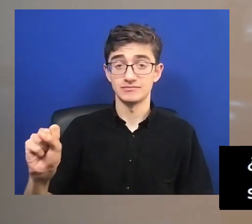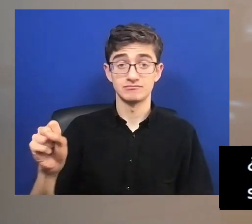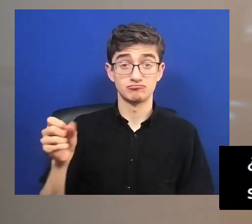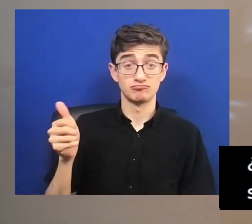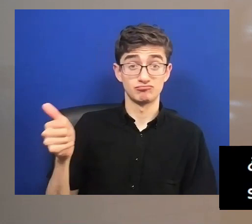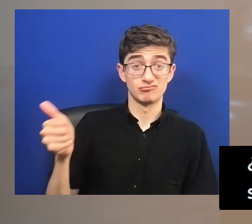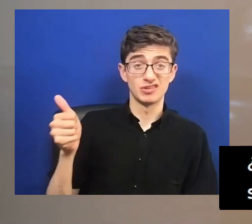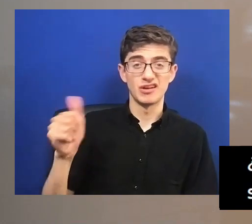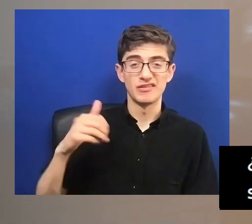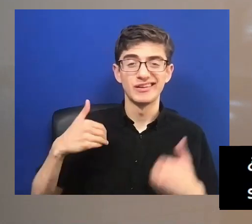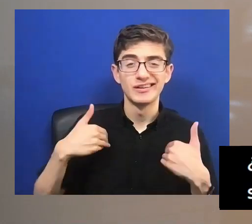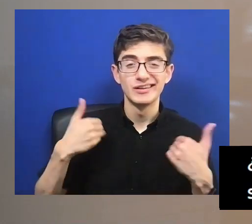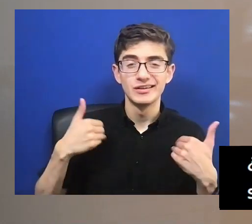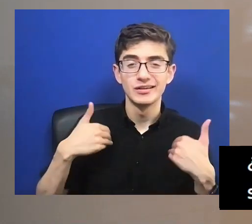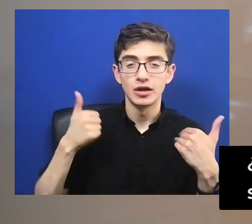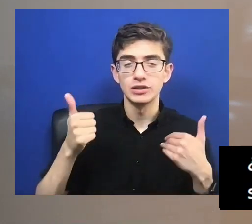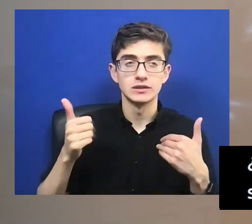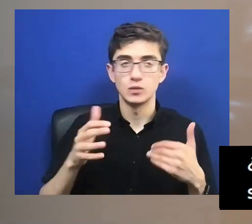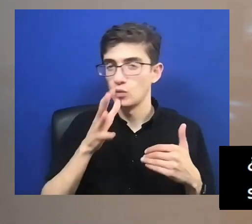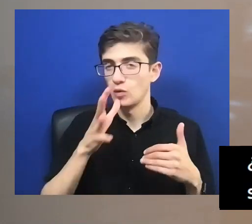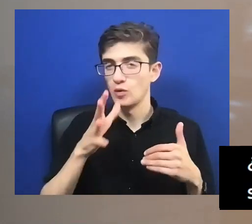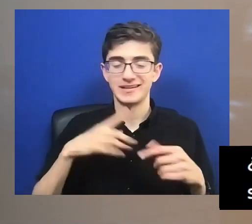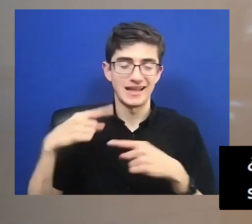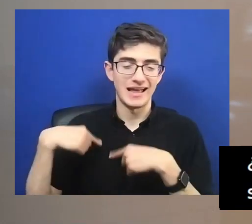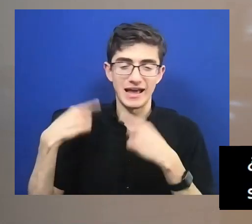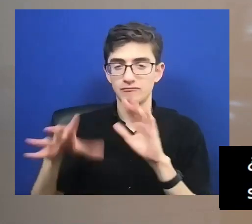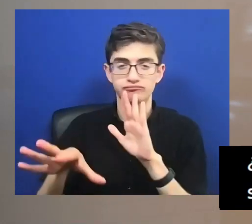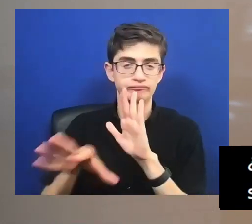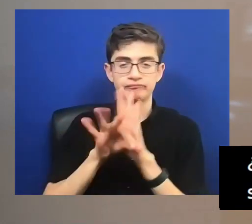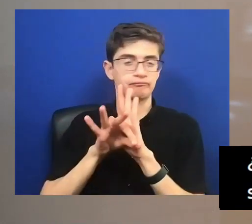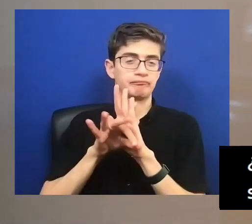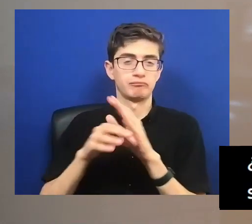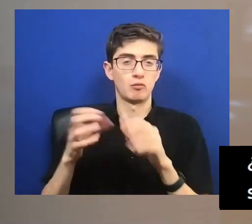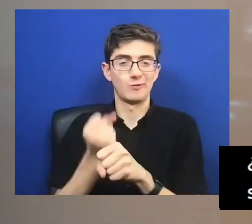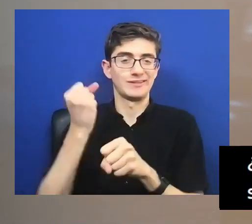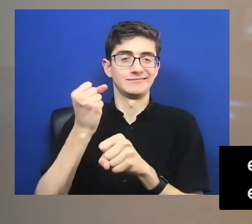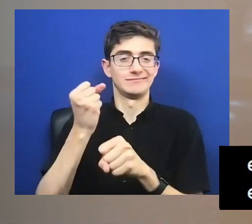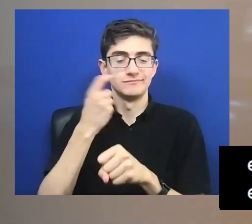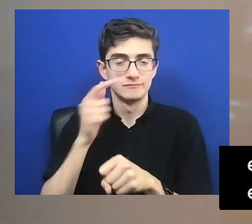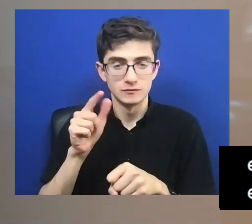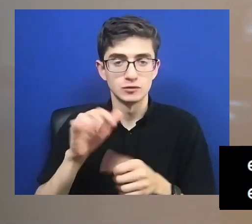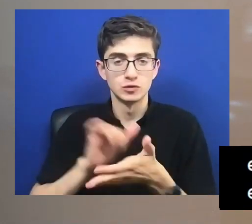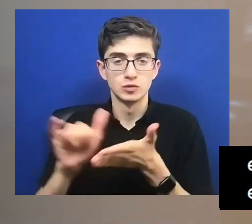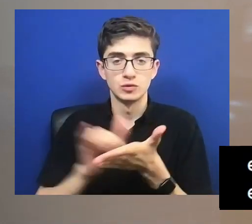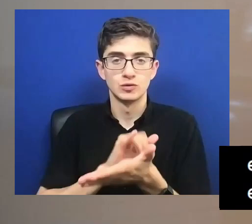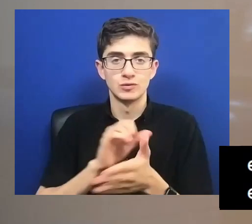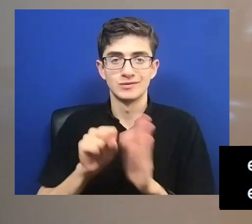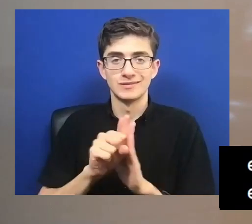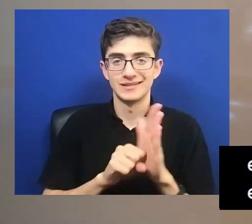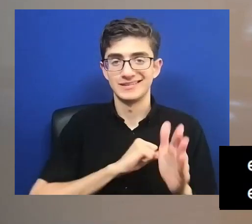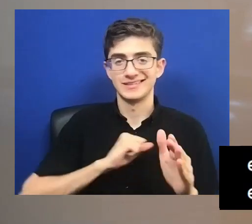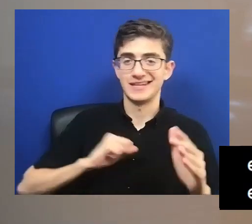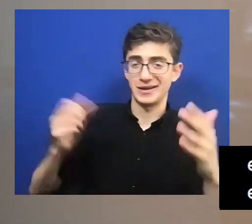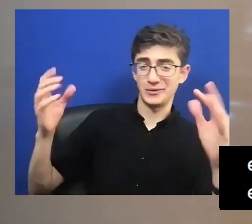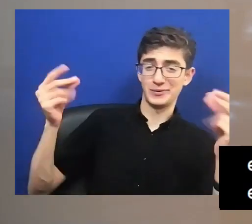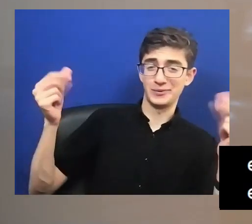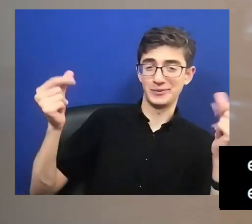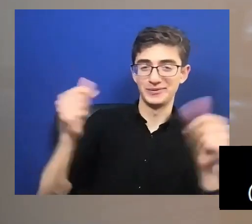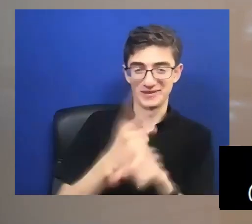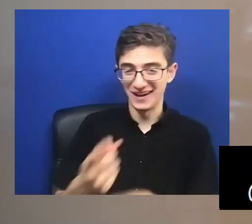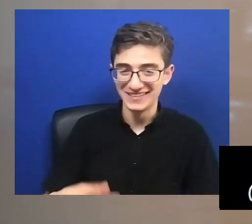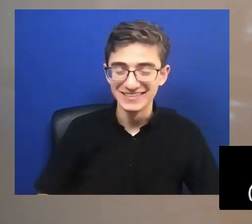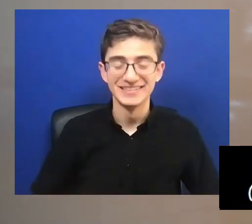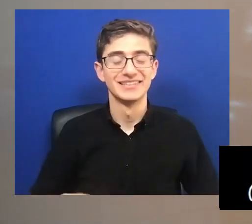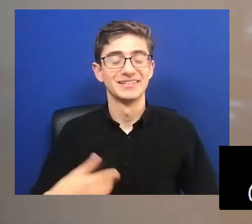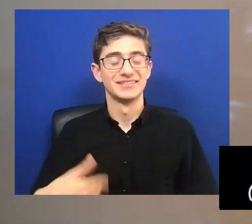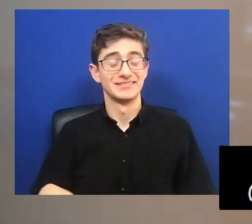be selected in the New York State Senate. She is a Queens native. Oh, yeah, that's something. That's